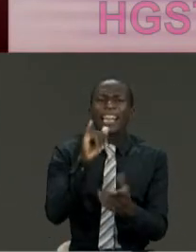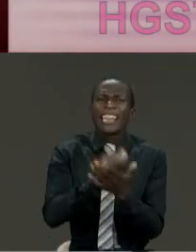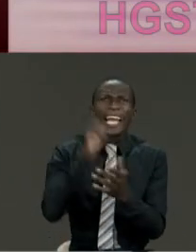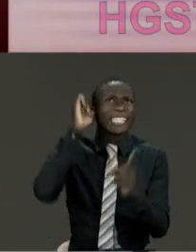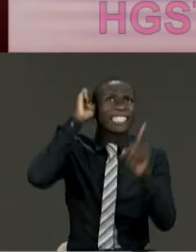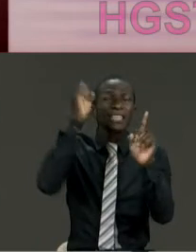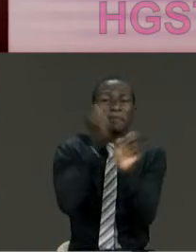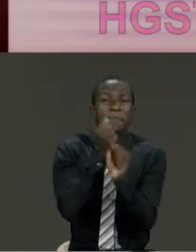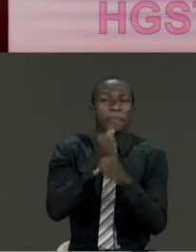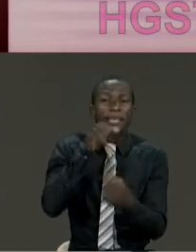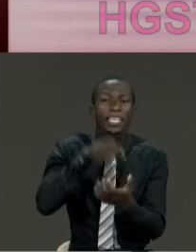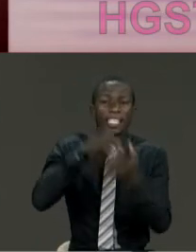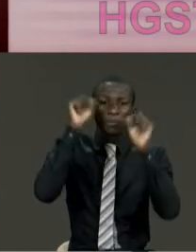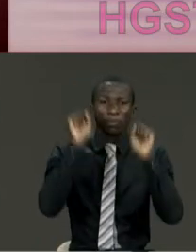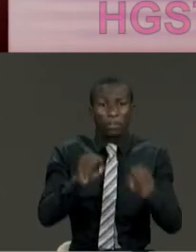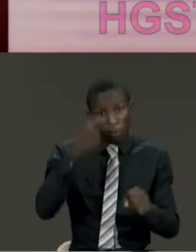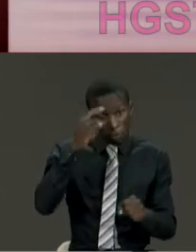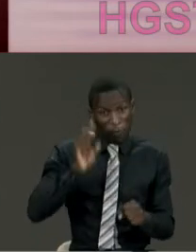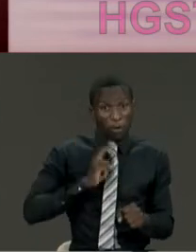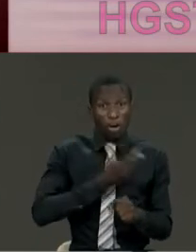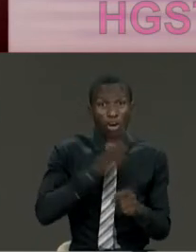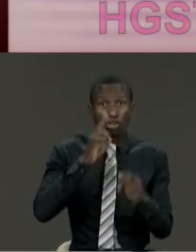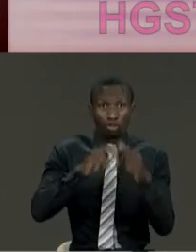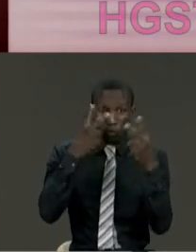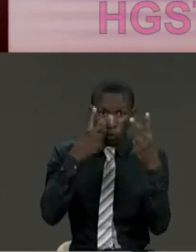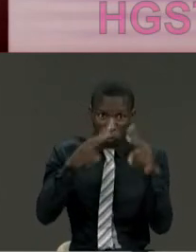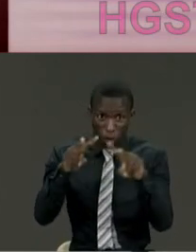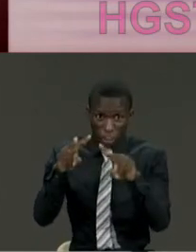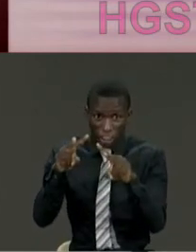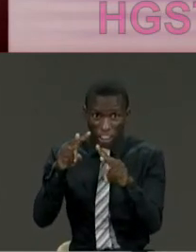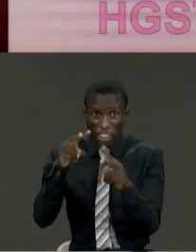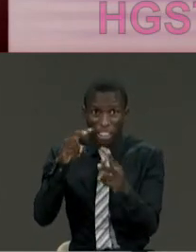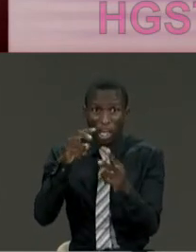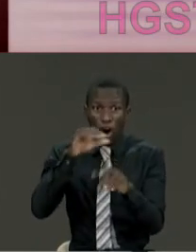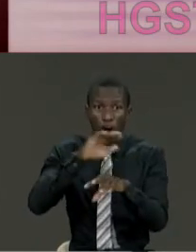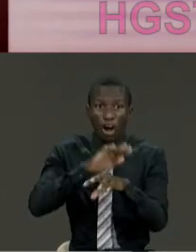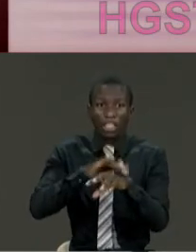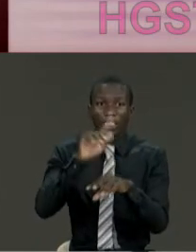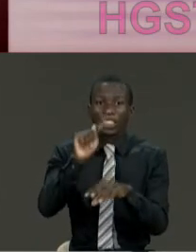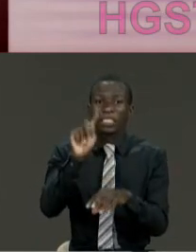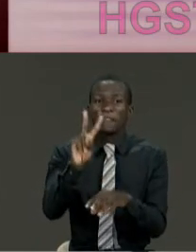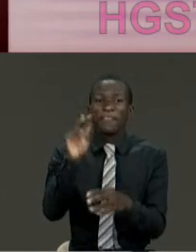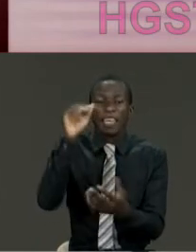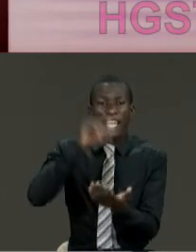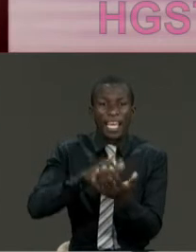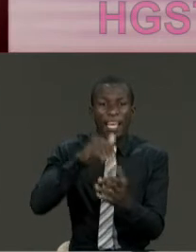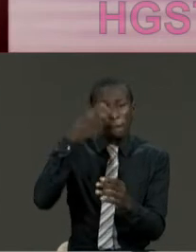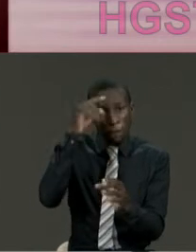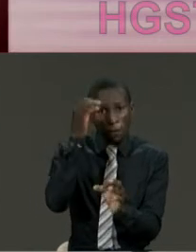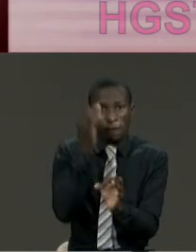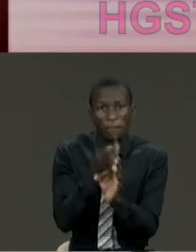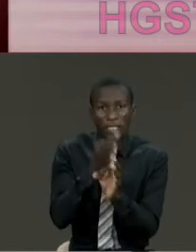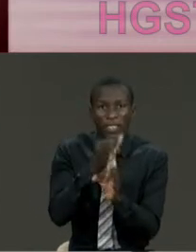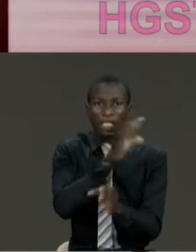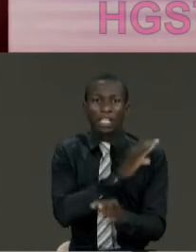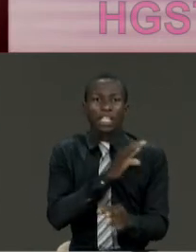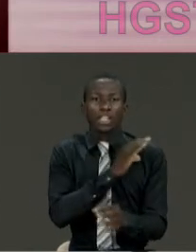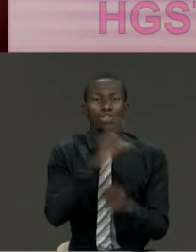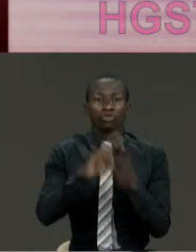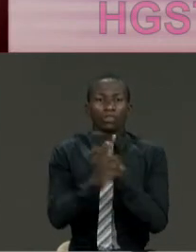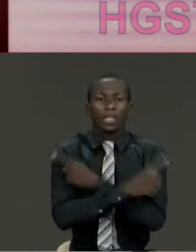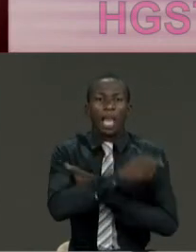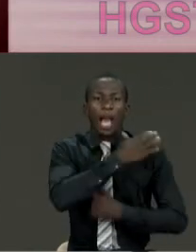possible for us to watch this telecast again for the faith clinic of today. And we